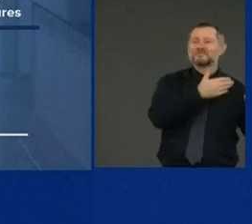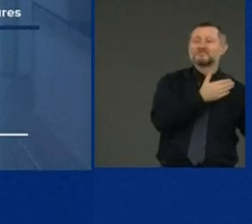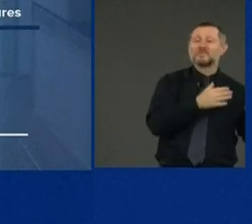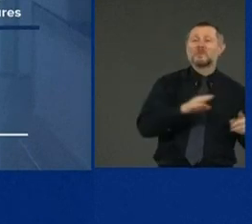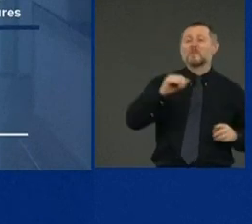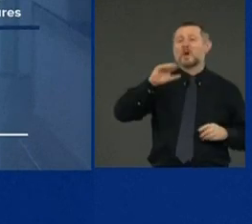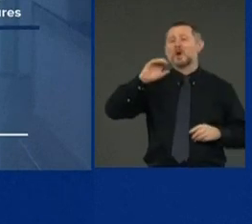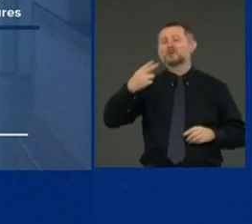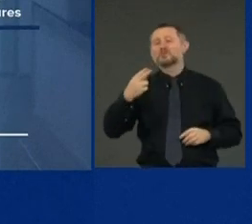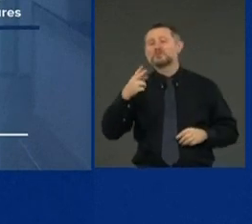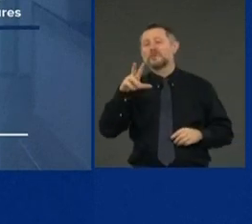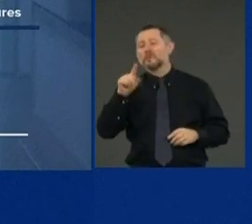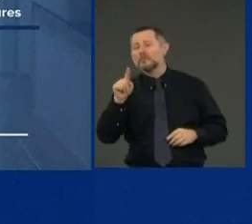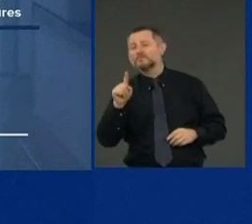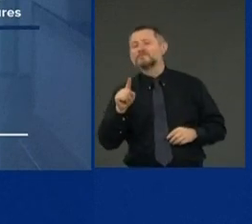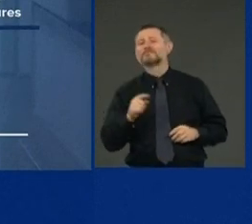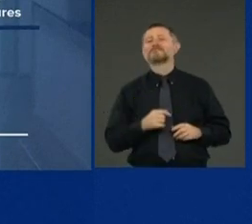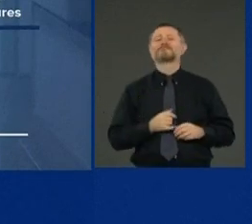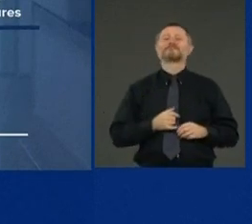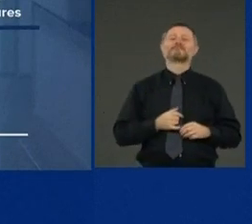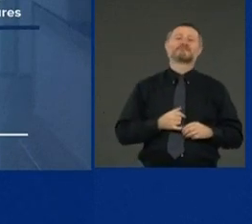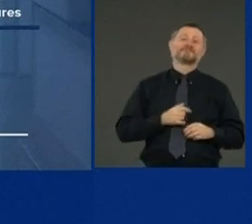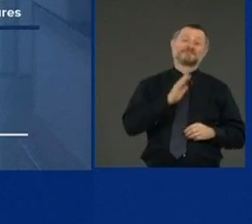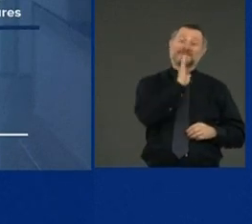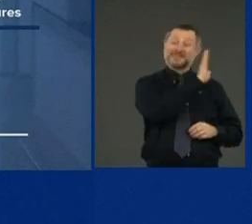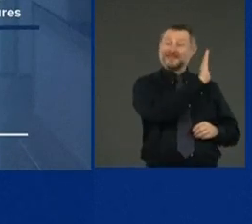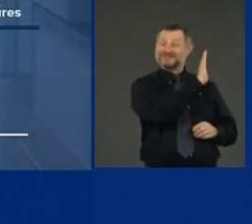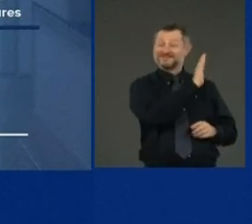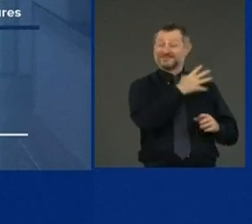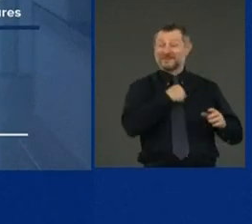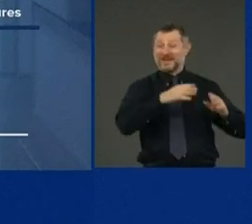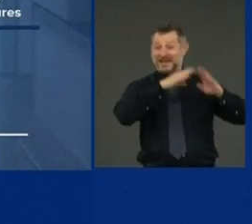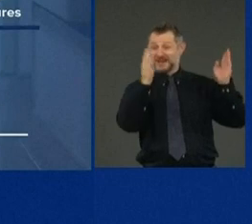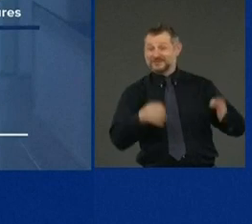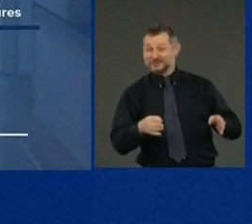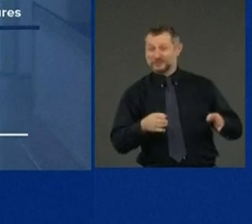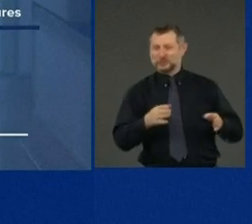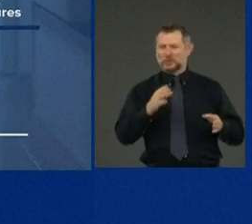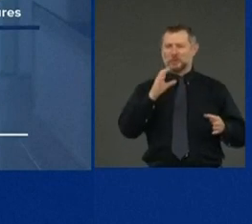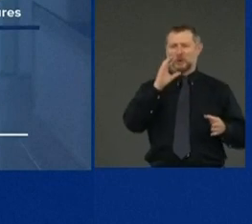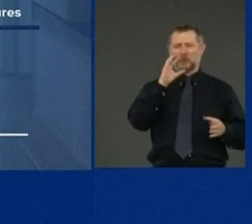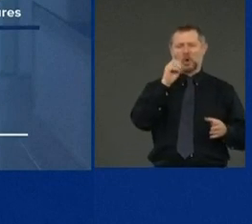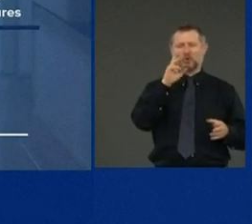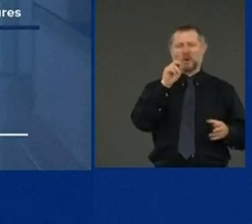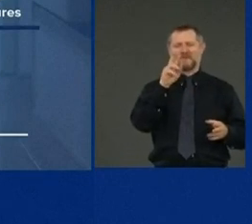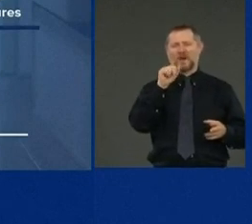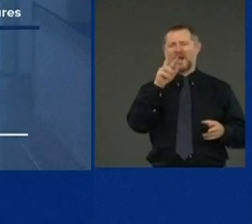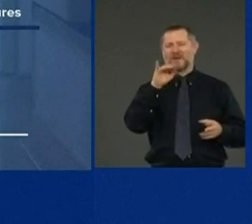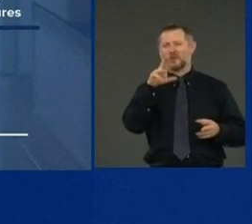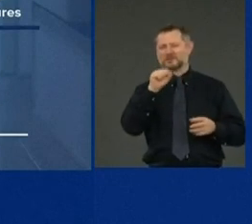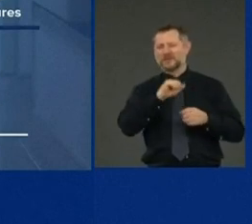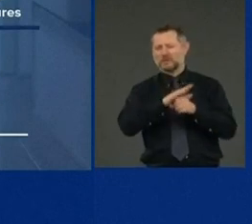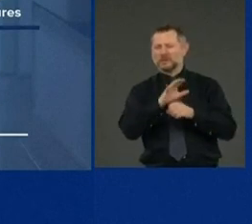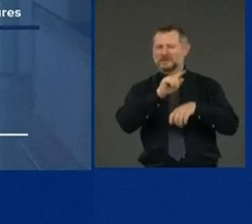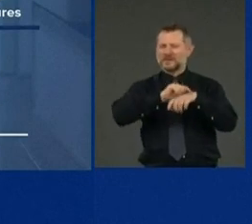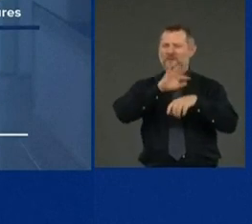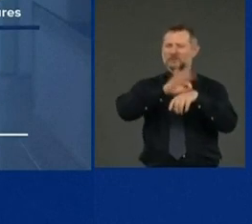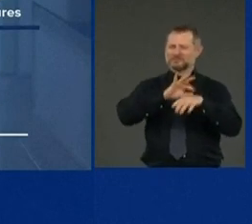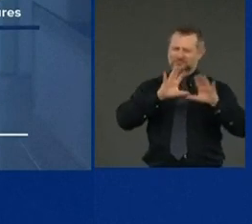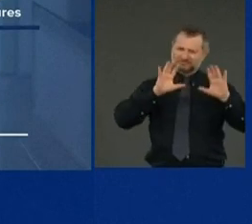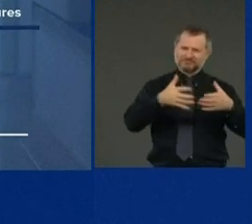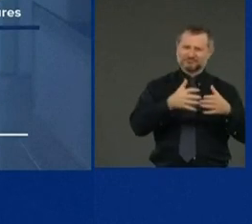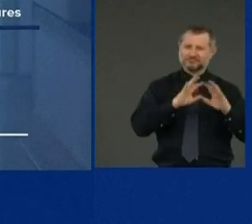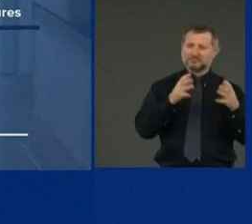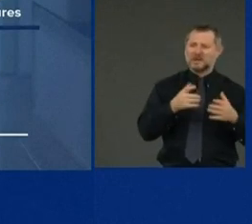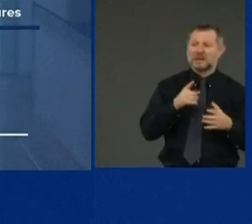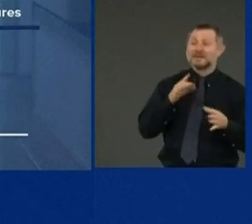31st, their White House coronavirus task force. What's going to happen with